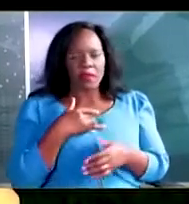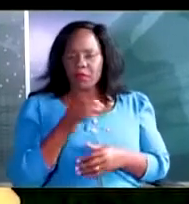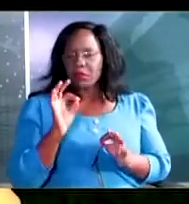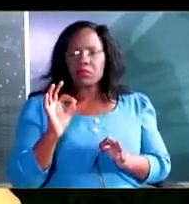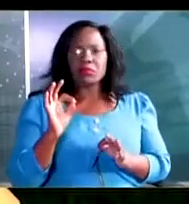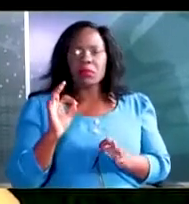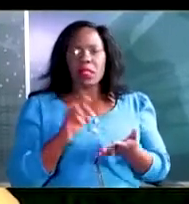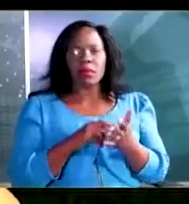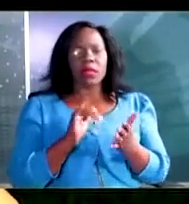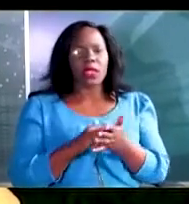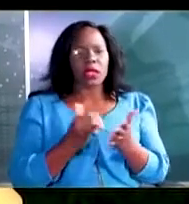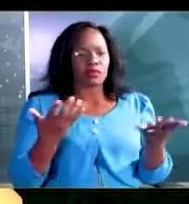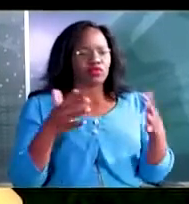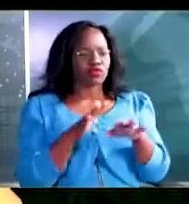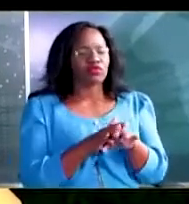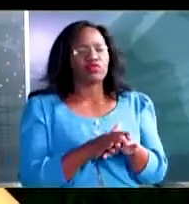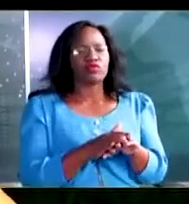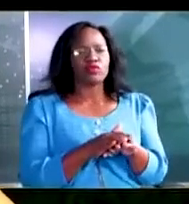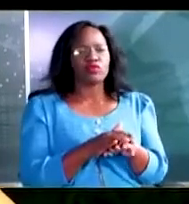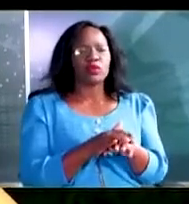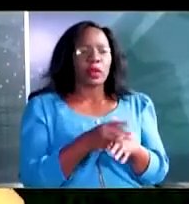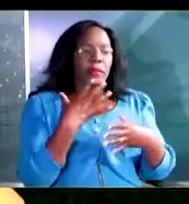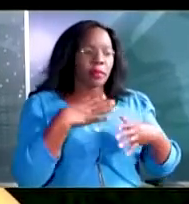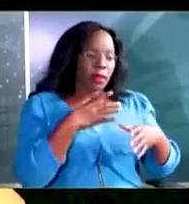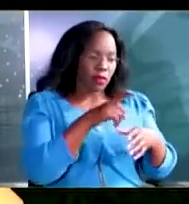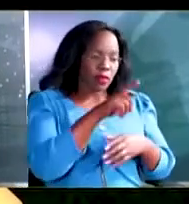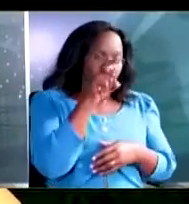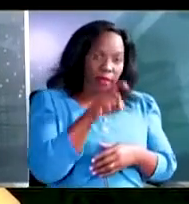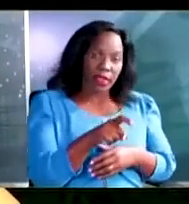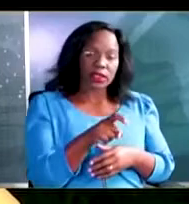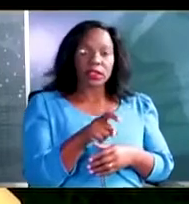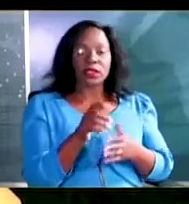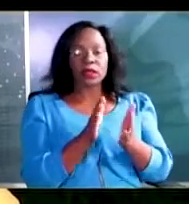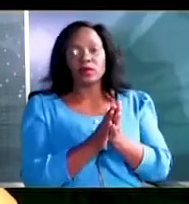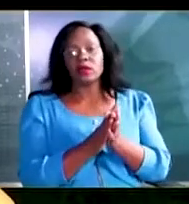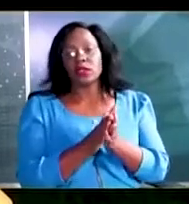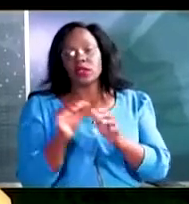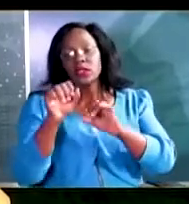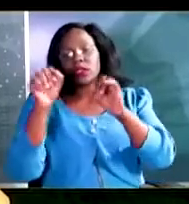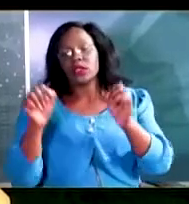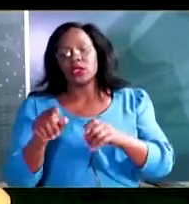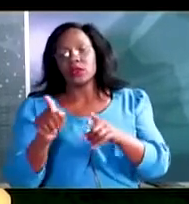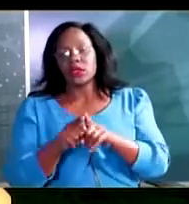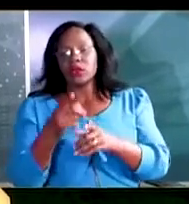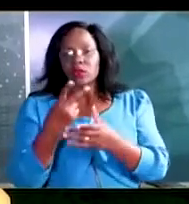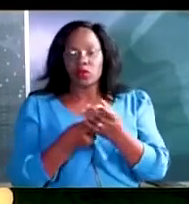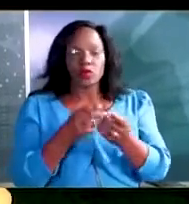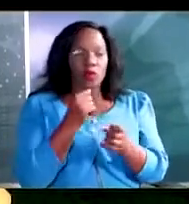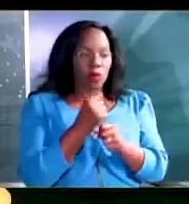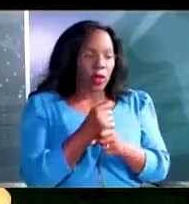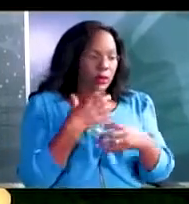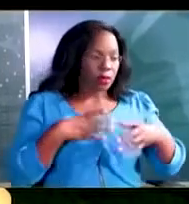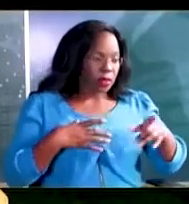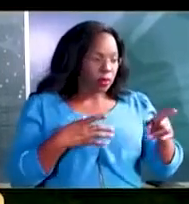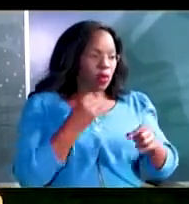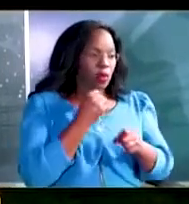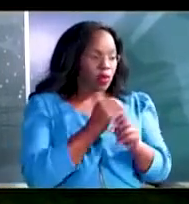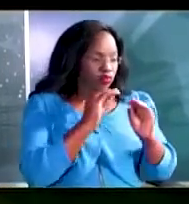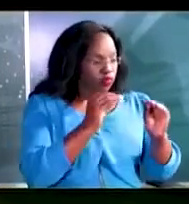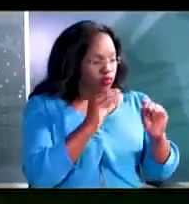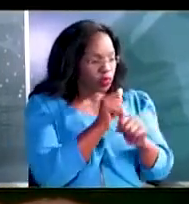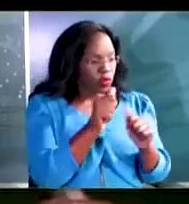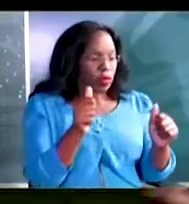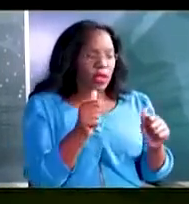So it's really a combination. We have to have people there to do the work, but we can make them more efficient by providing